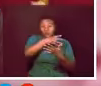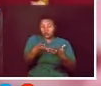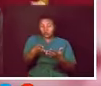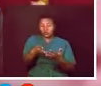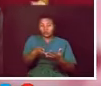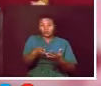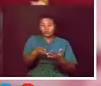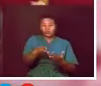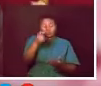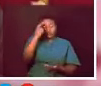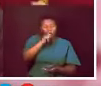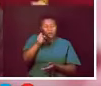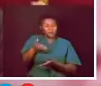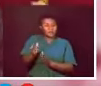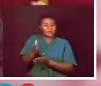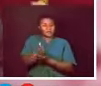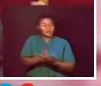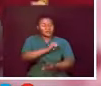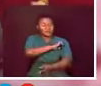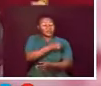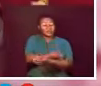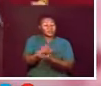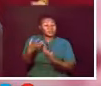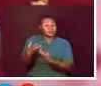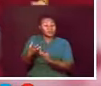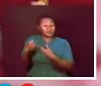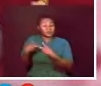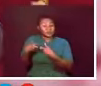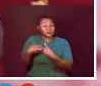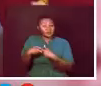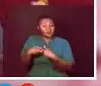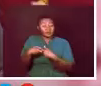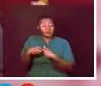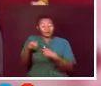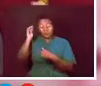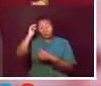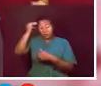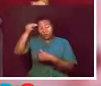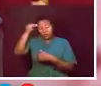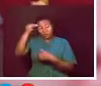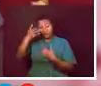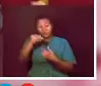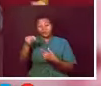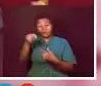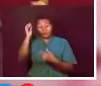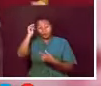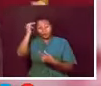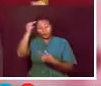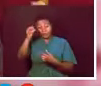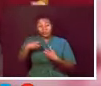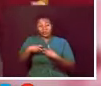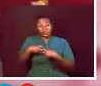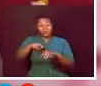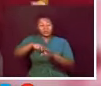to unavailability of some energy meters. The Ministry of Energy has started the